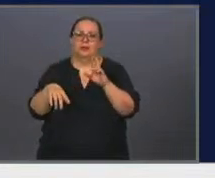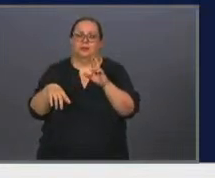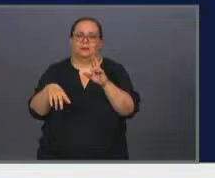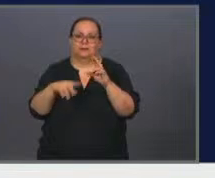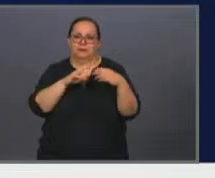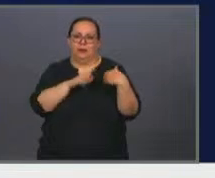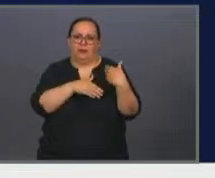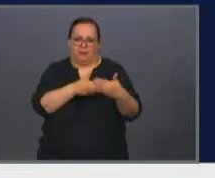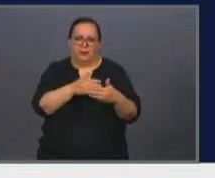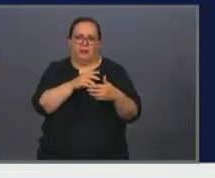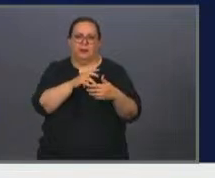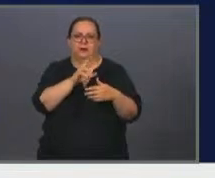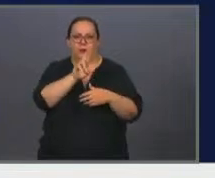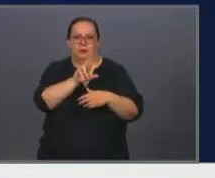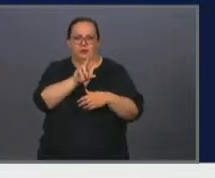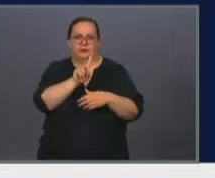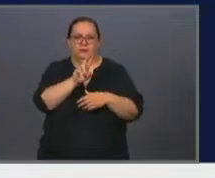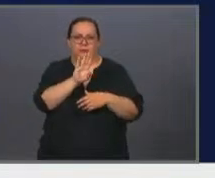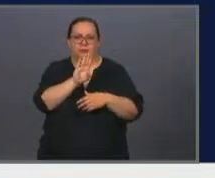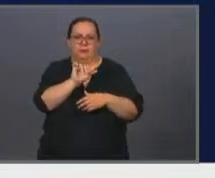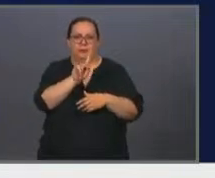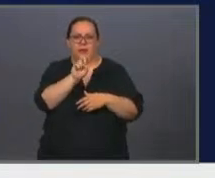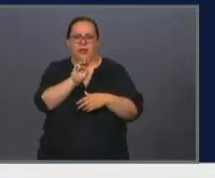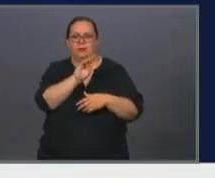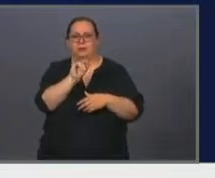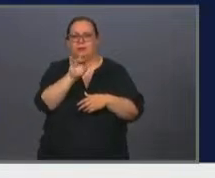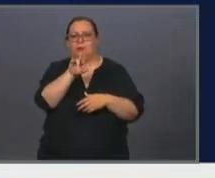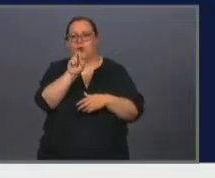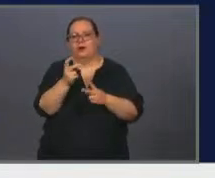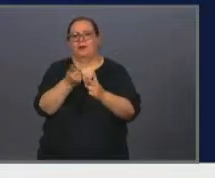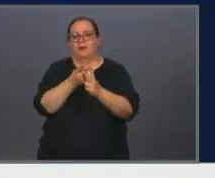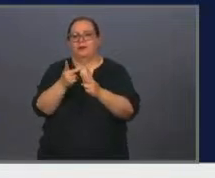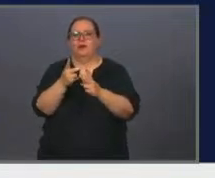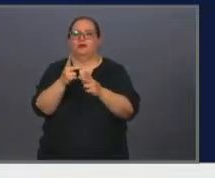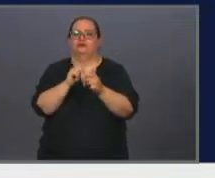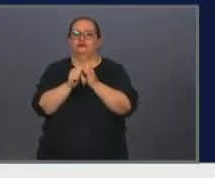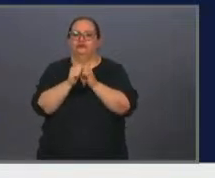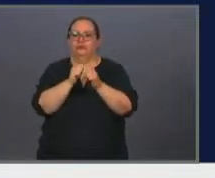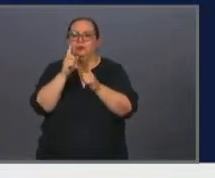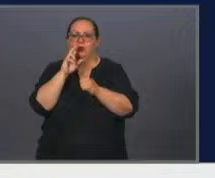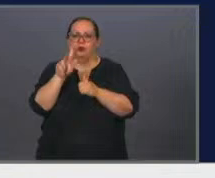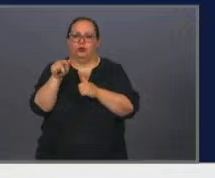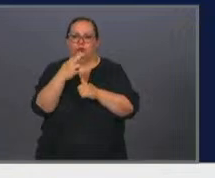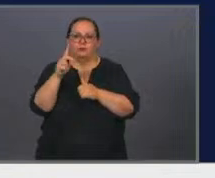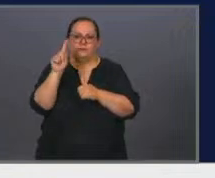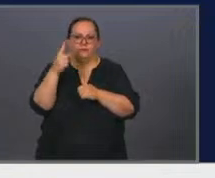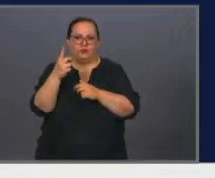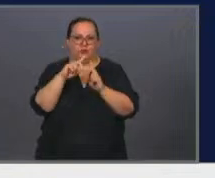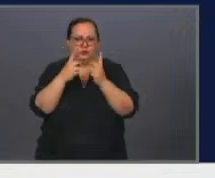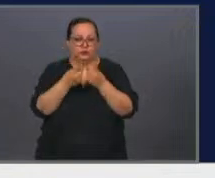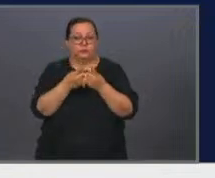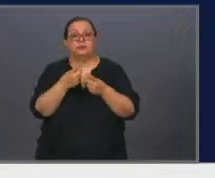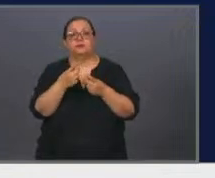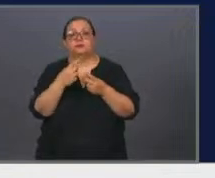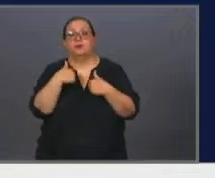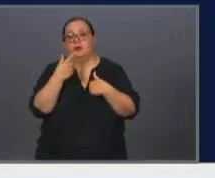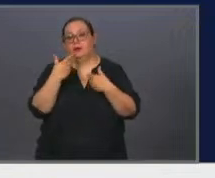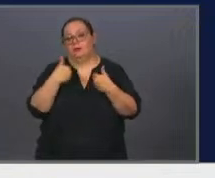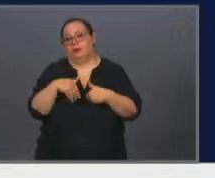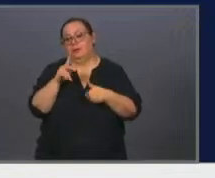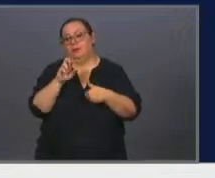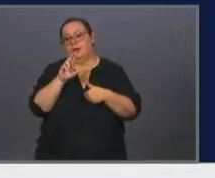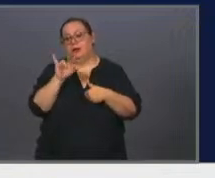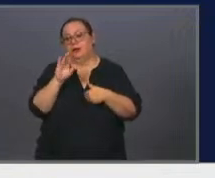represent Utah's 1st Congressional District. I'm Kerry Bringhurst from Utah Public Radio, and we are still taking your questions during this